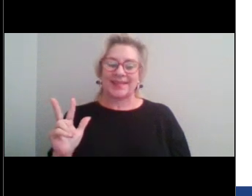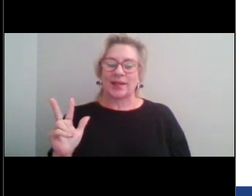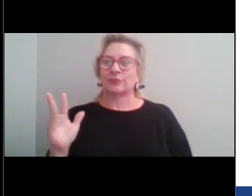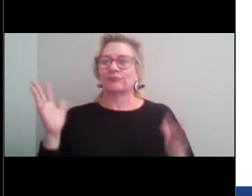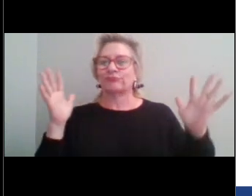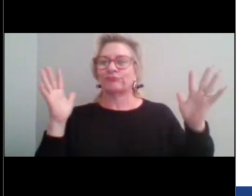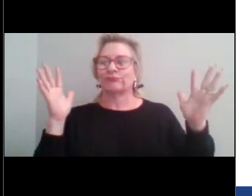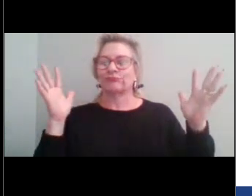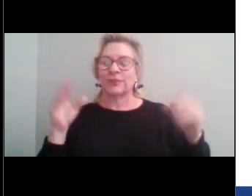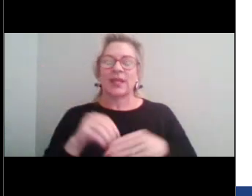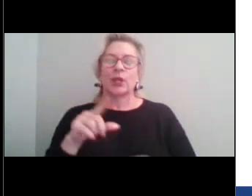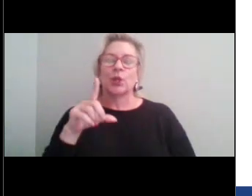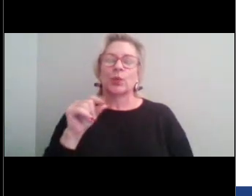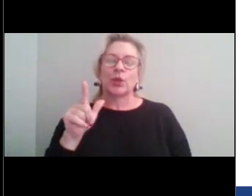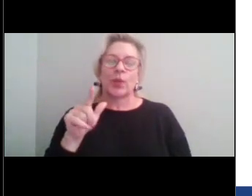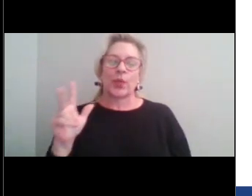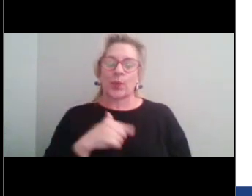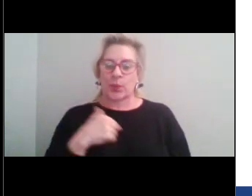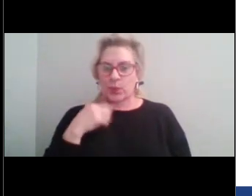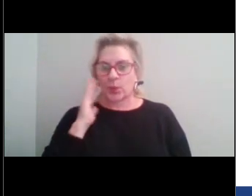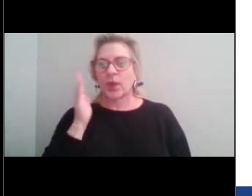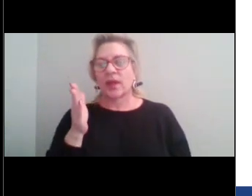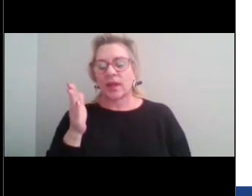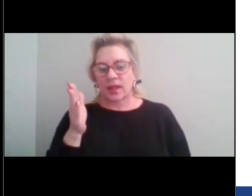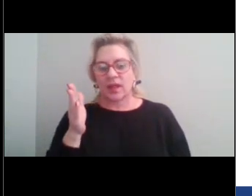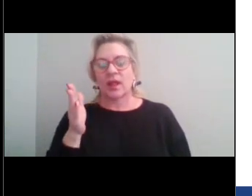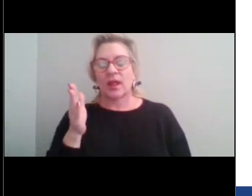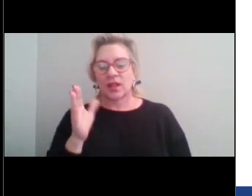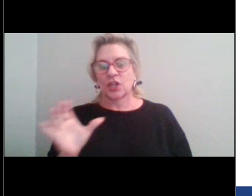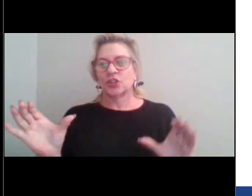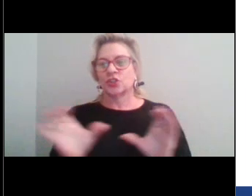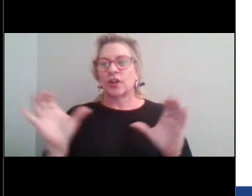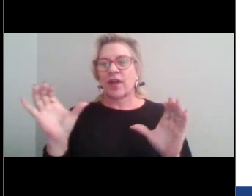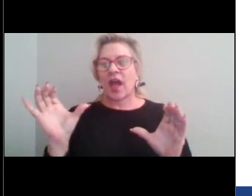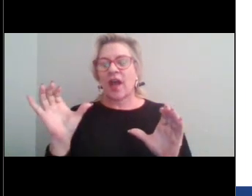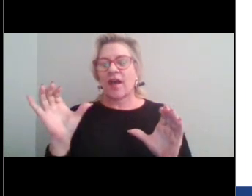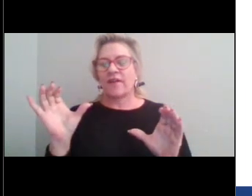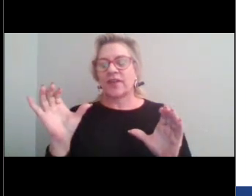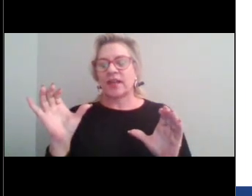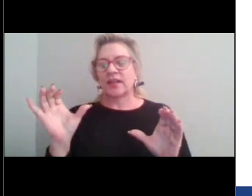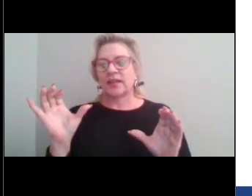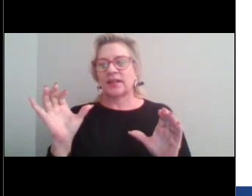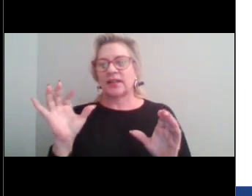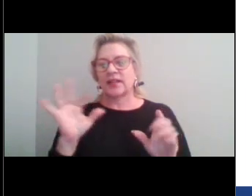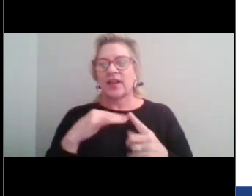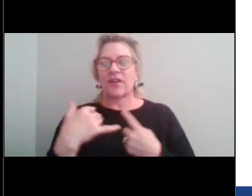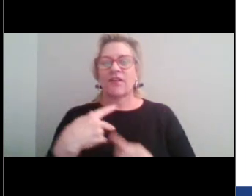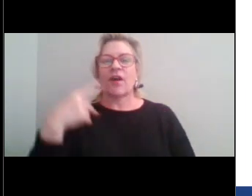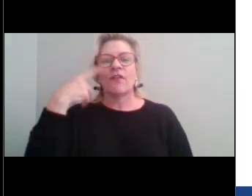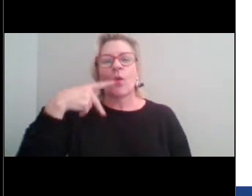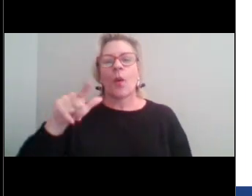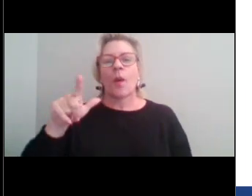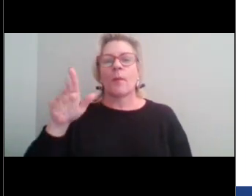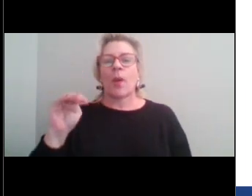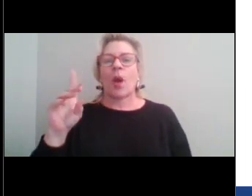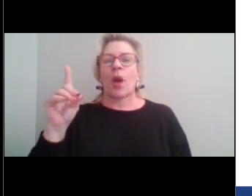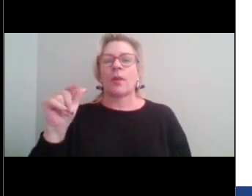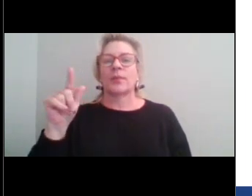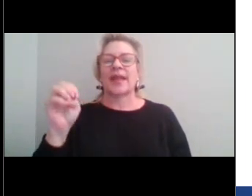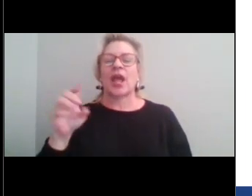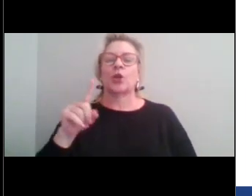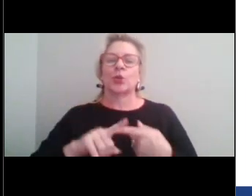In 2023, we will certify the environmental document for the Palmdale to Burbank stretch. We got a whole,